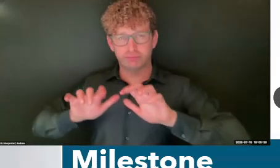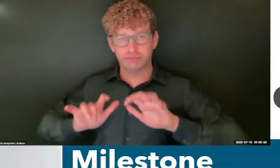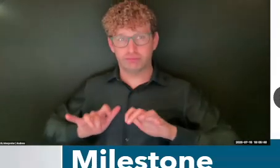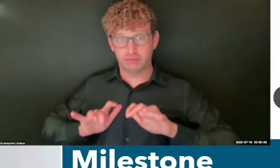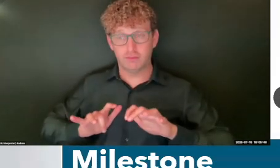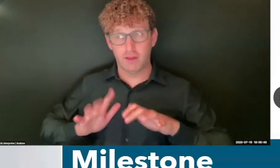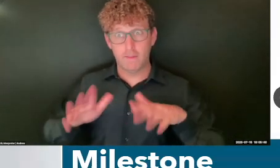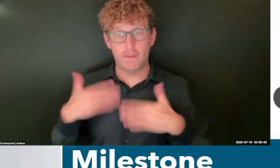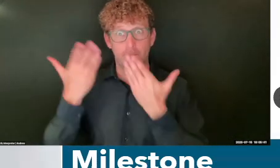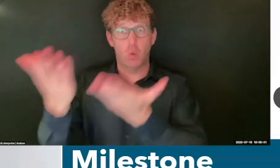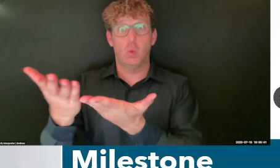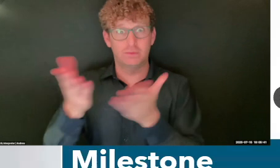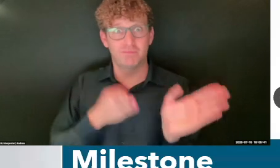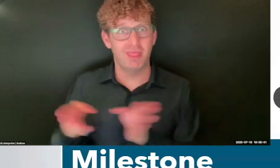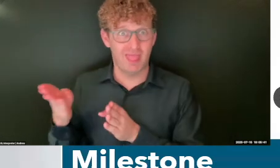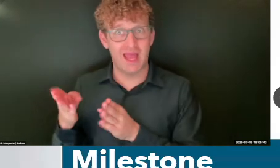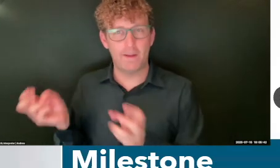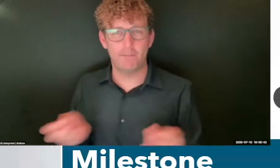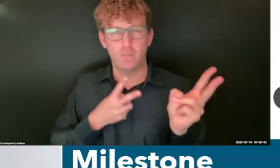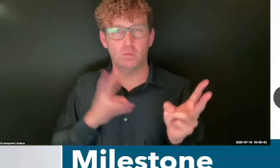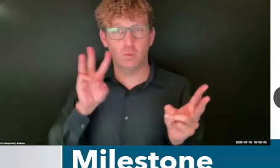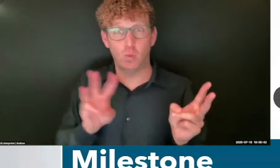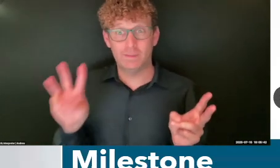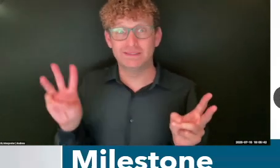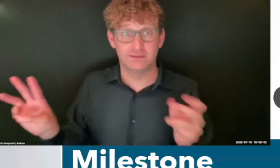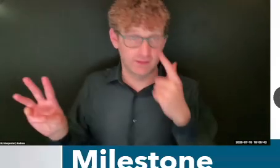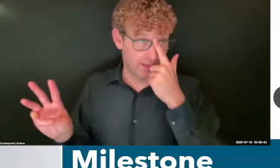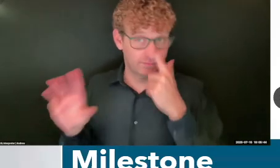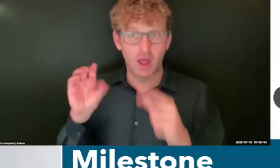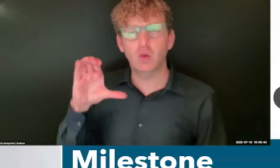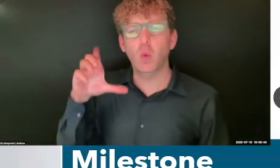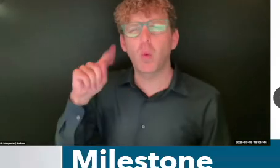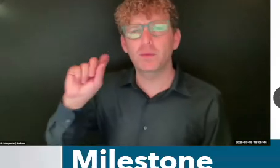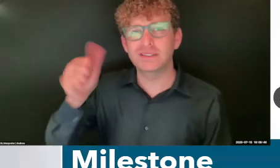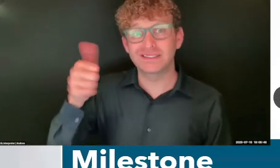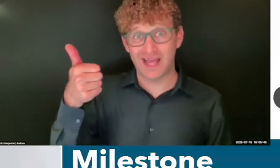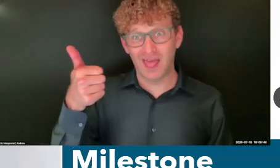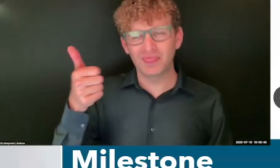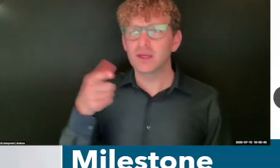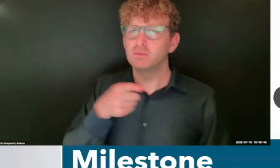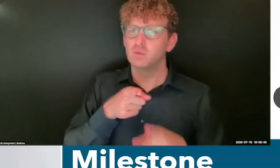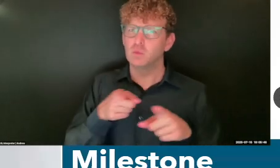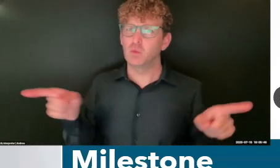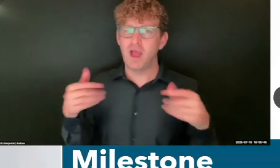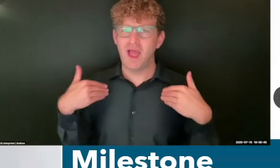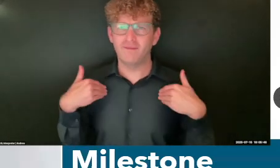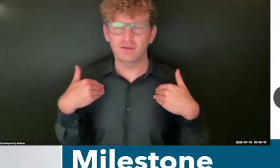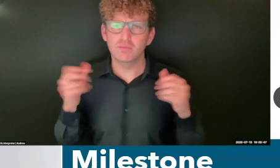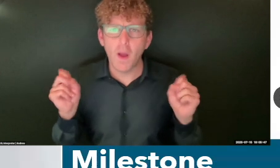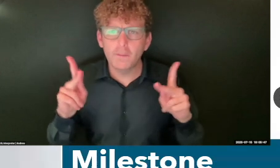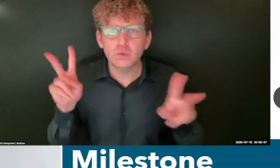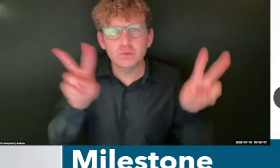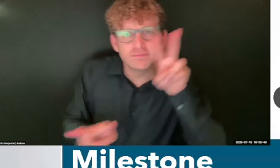website, on October 10th, when you'll have an opportunity to review and comment on the plan for 30